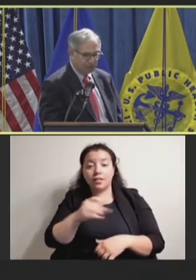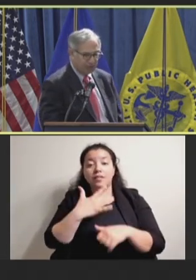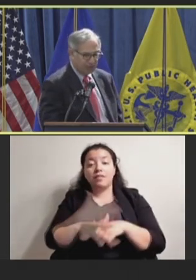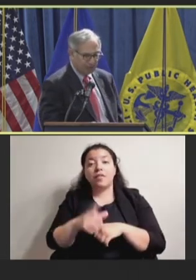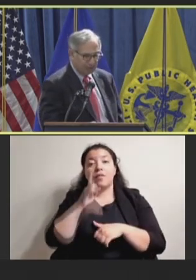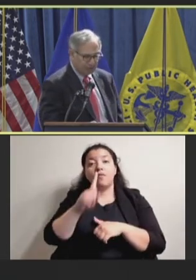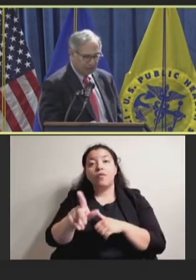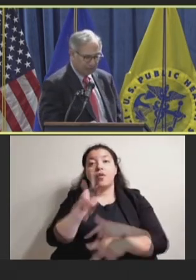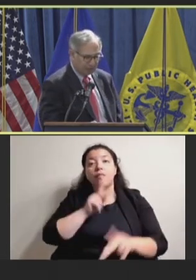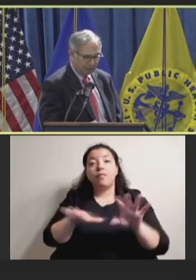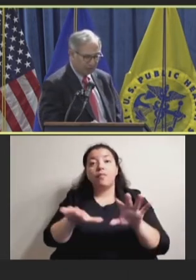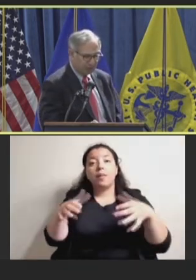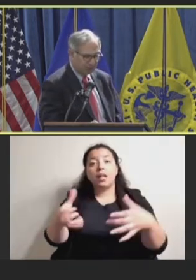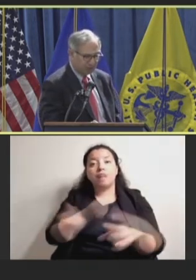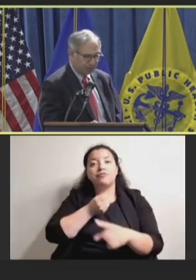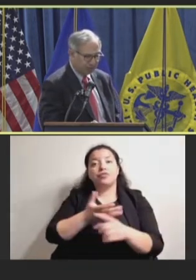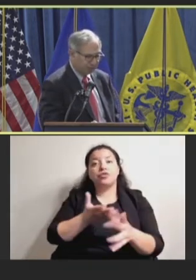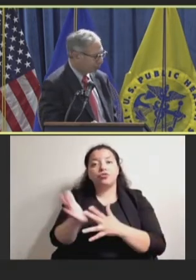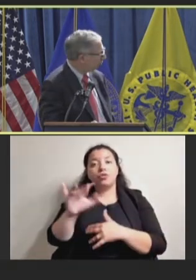by that condition.